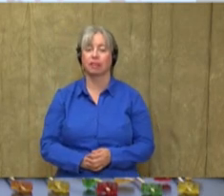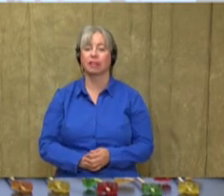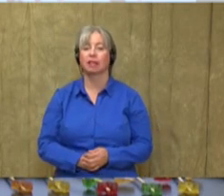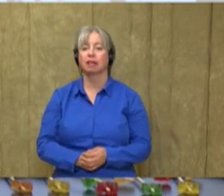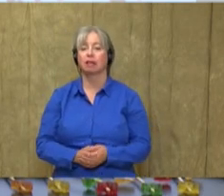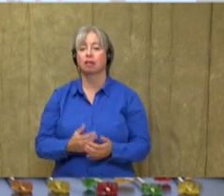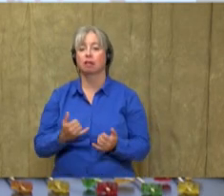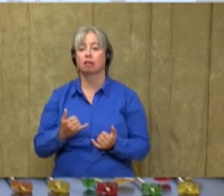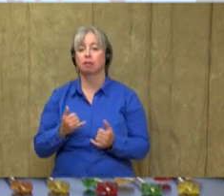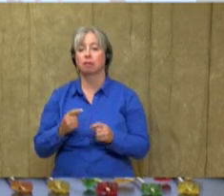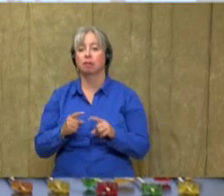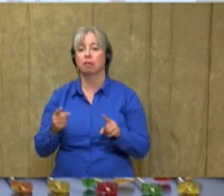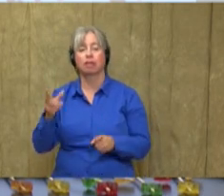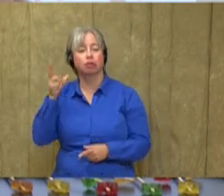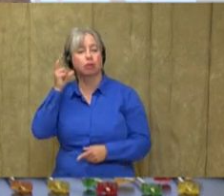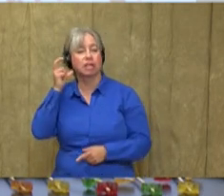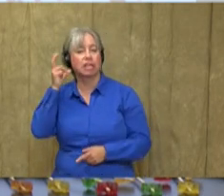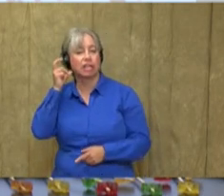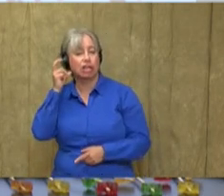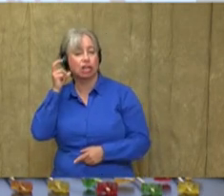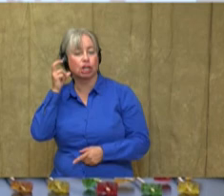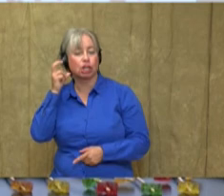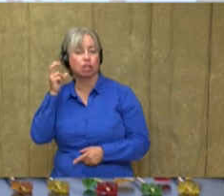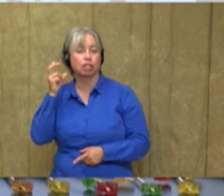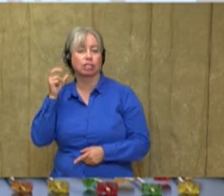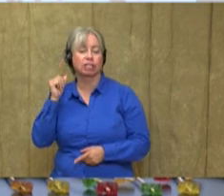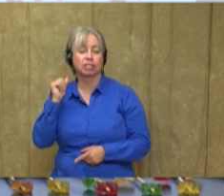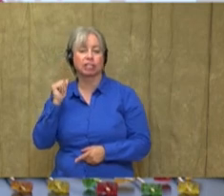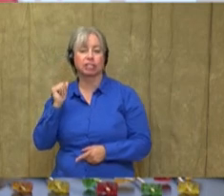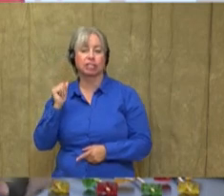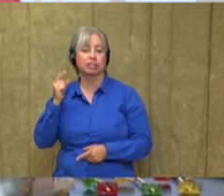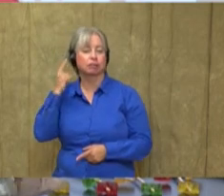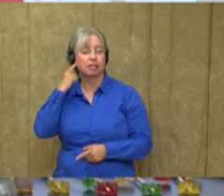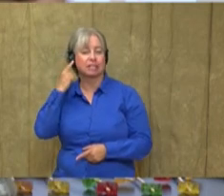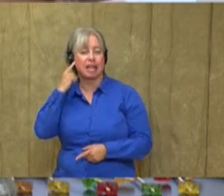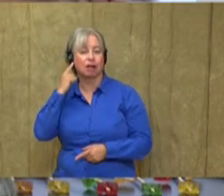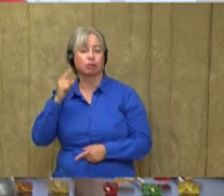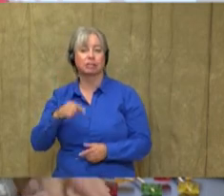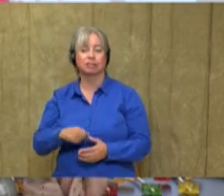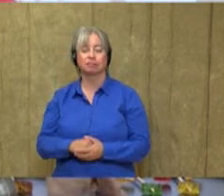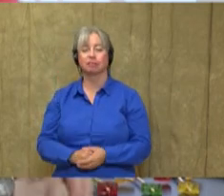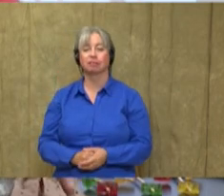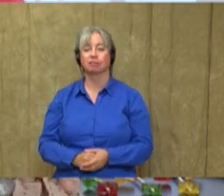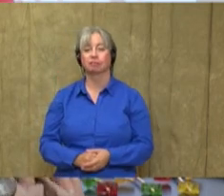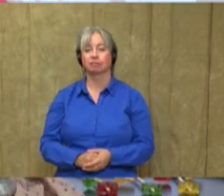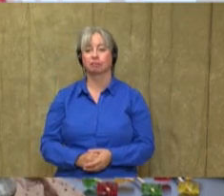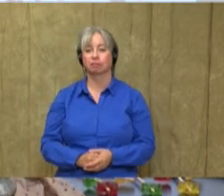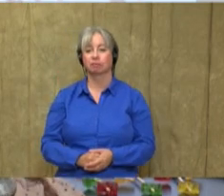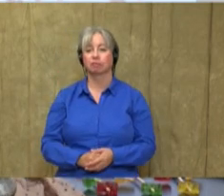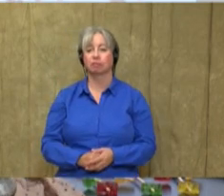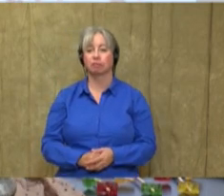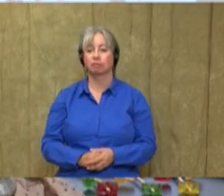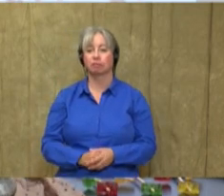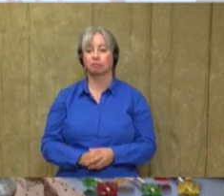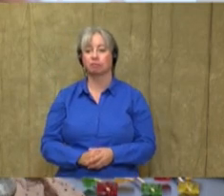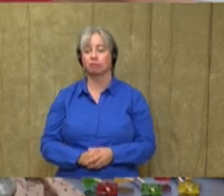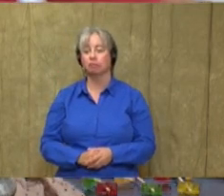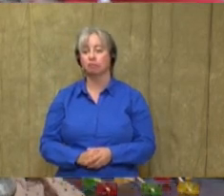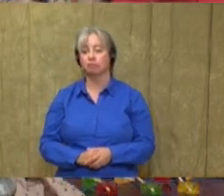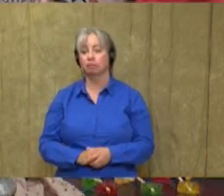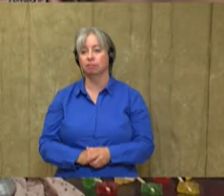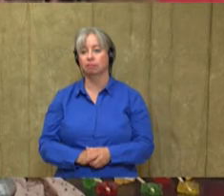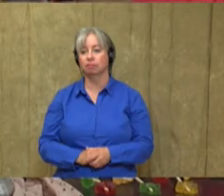from our receptors and our eardrums. Oh, kind of interesting correlation there. All right, another thing that's really